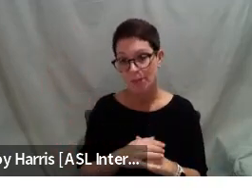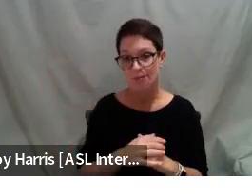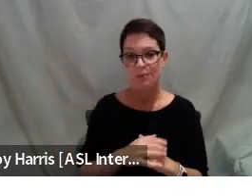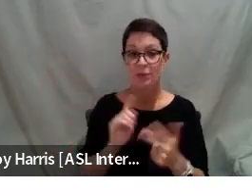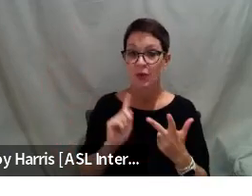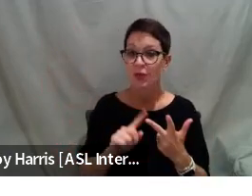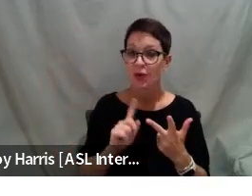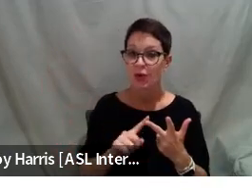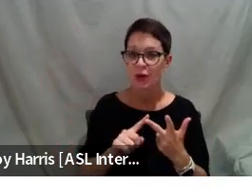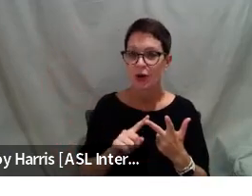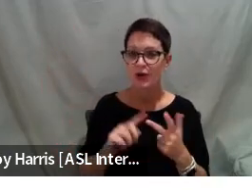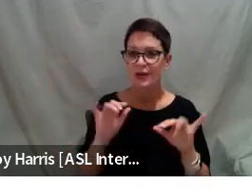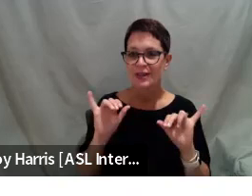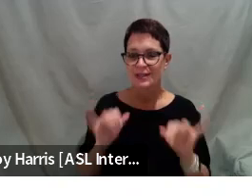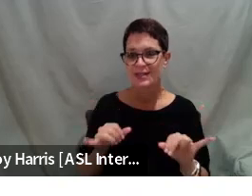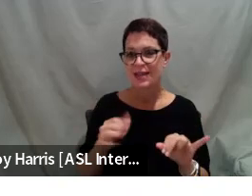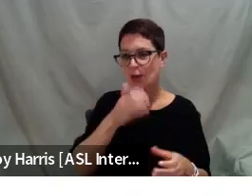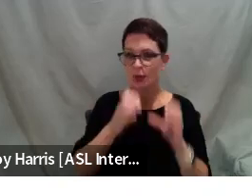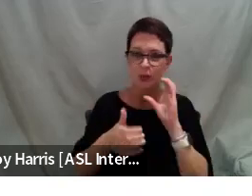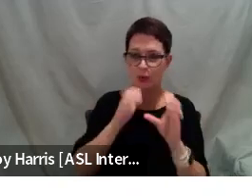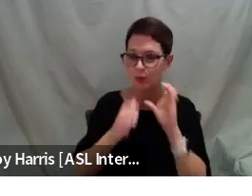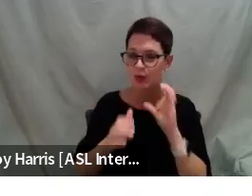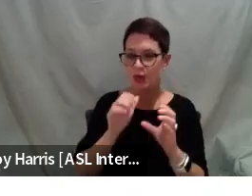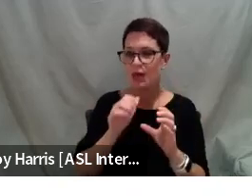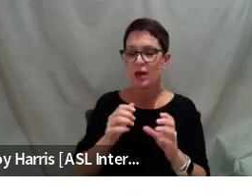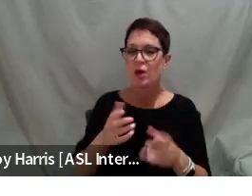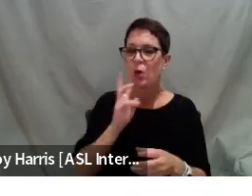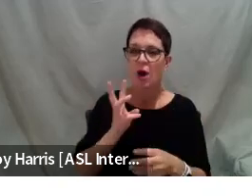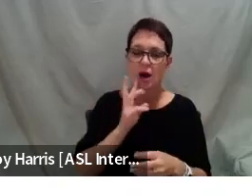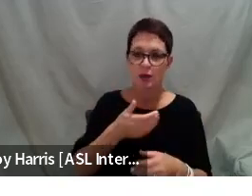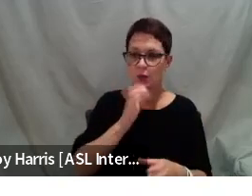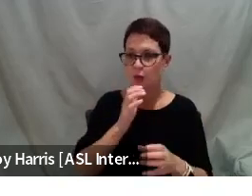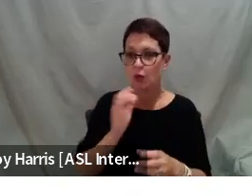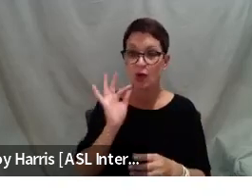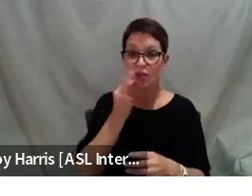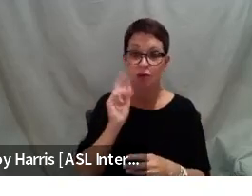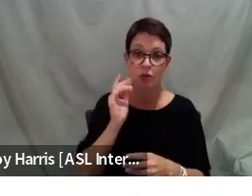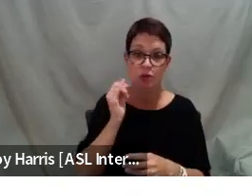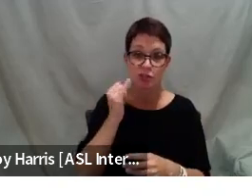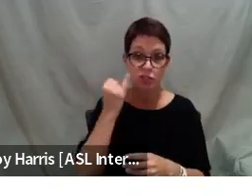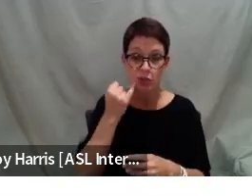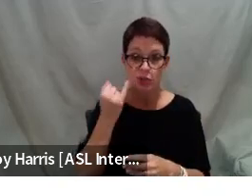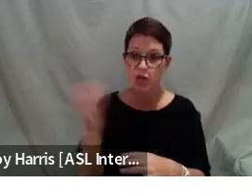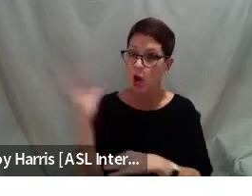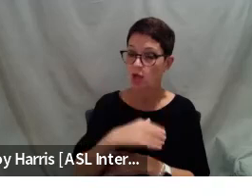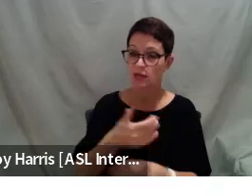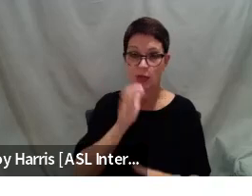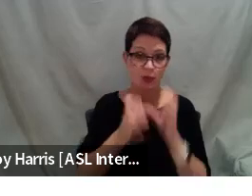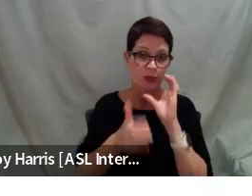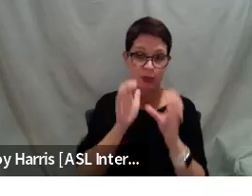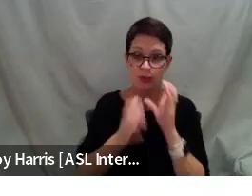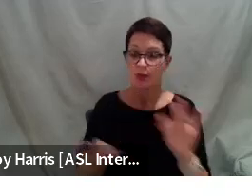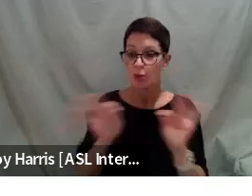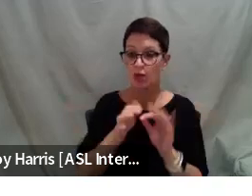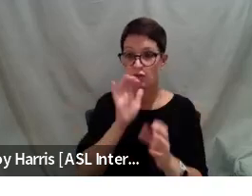The third would be stay hydrated. Drink plenty of water or fruit juices throughout the day.